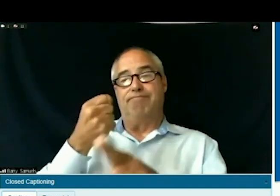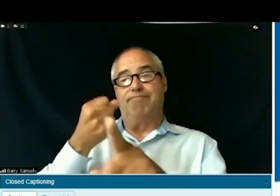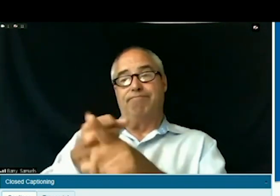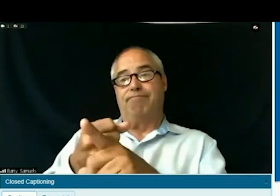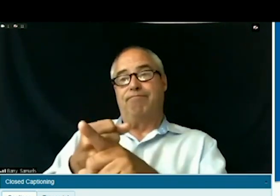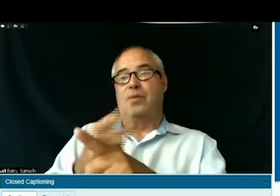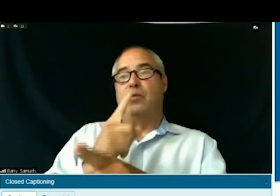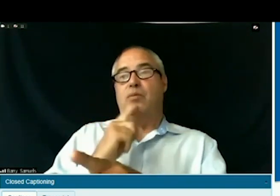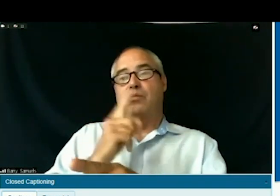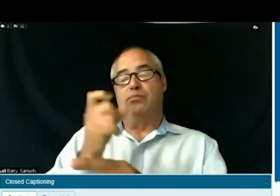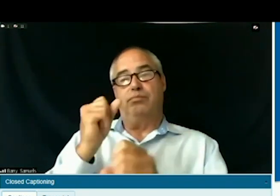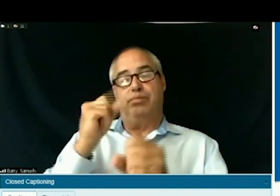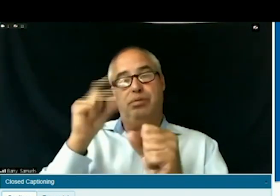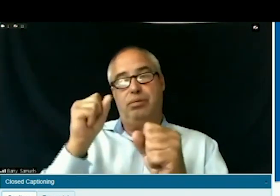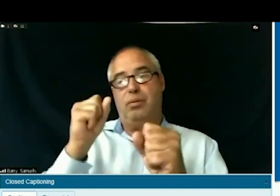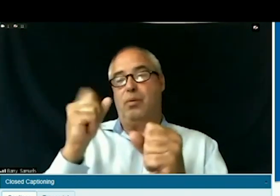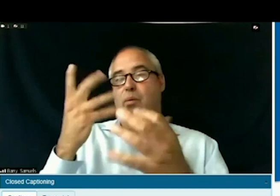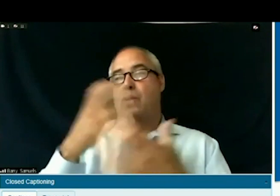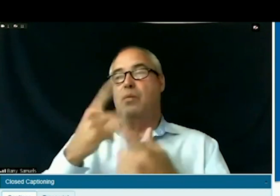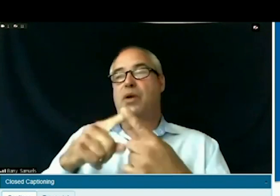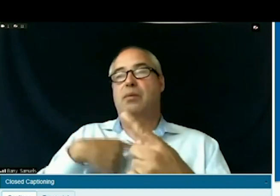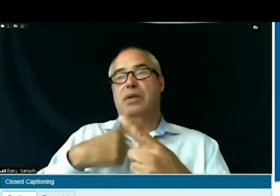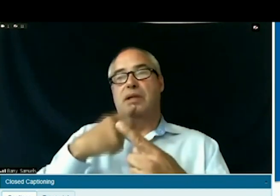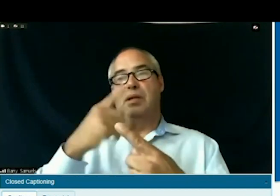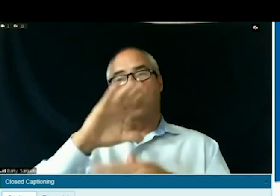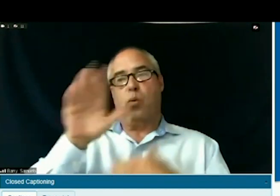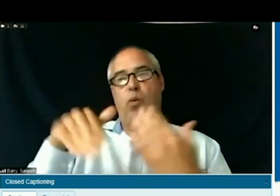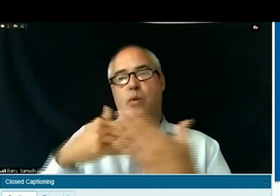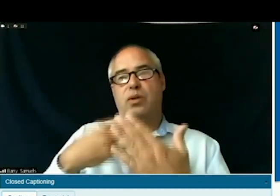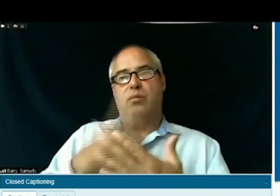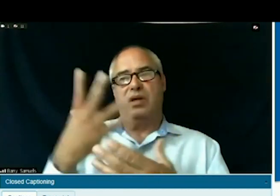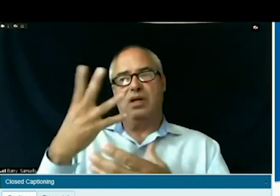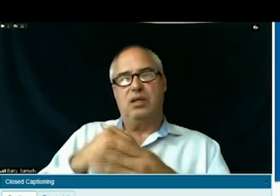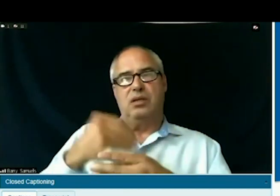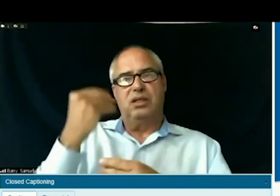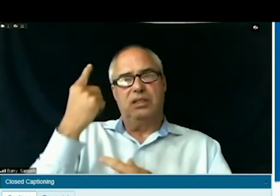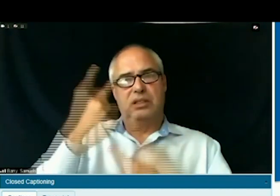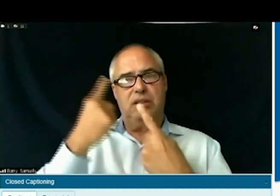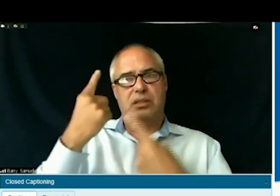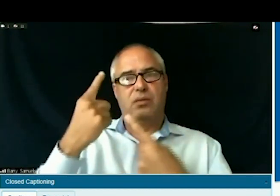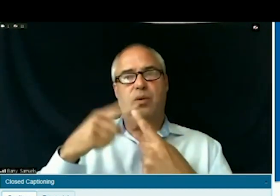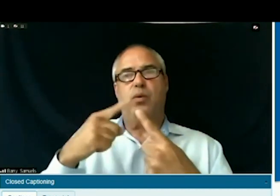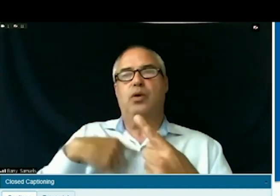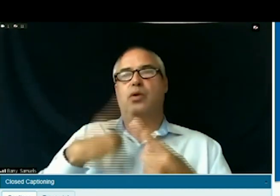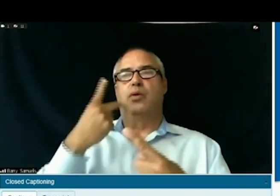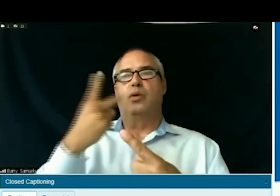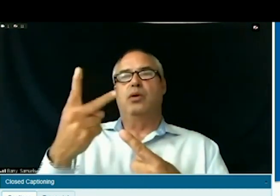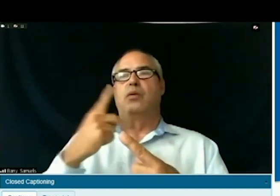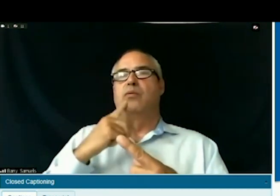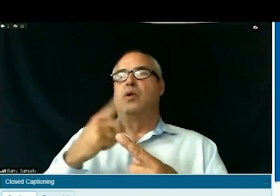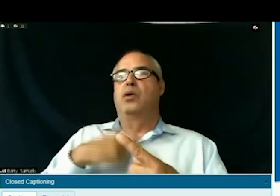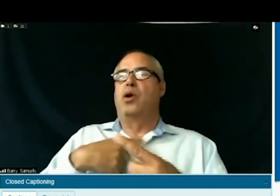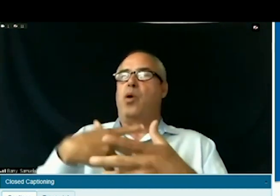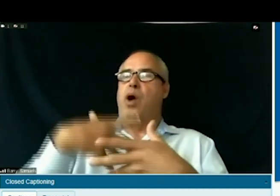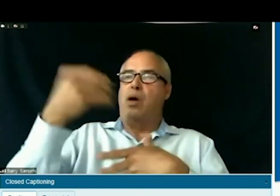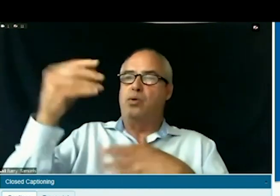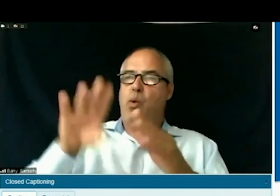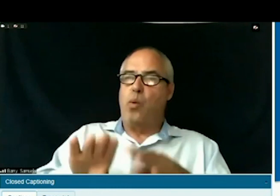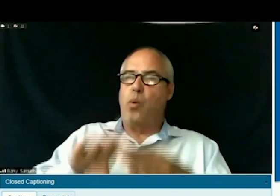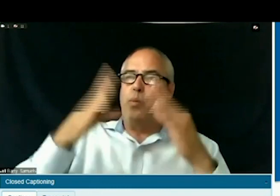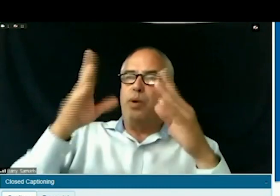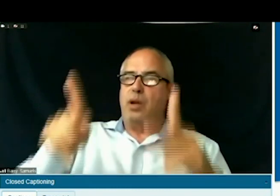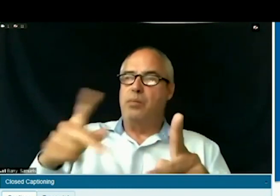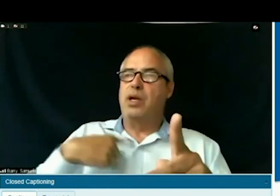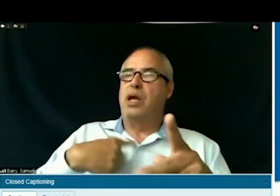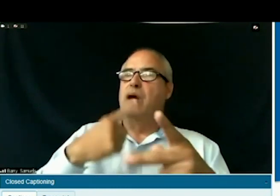quite astonishing. And so I think we have to take all that into consideration as we look at re-engaging, but also realize as many